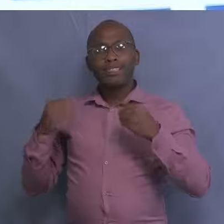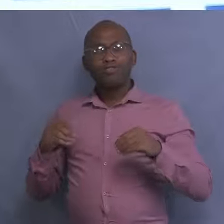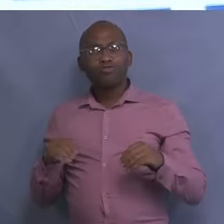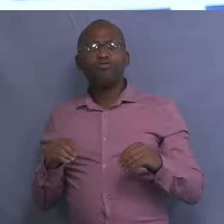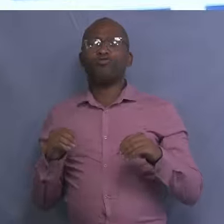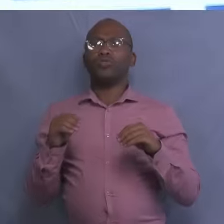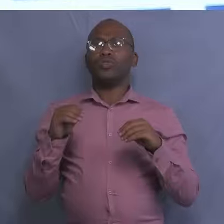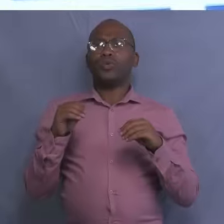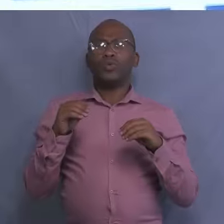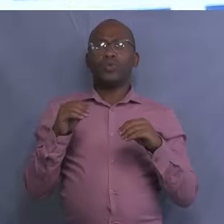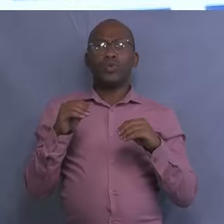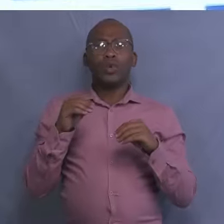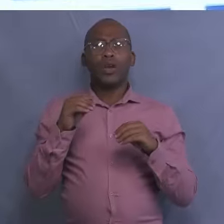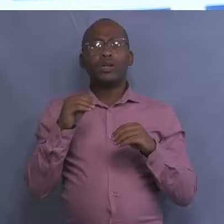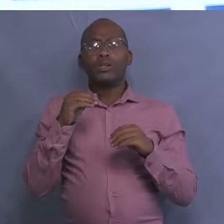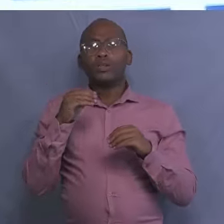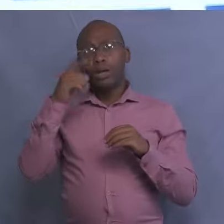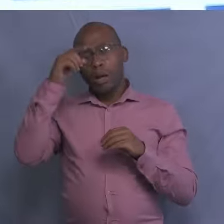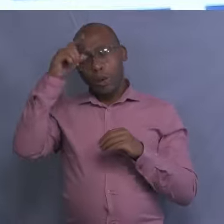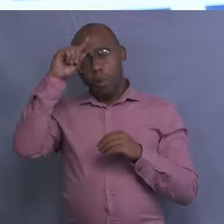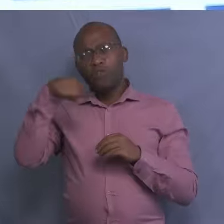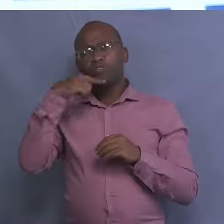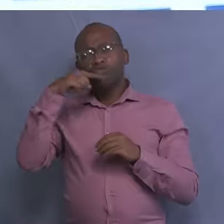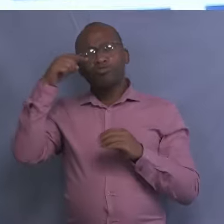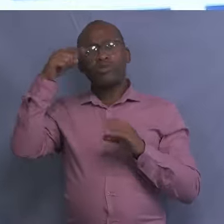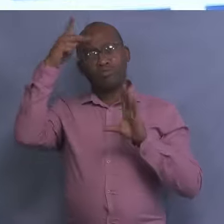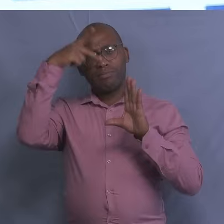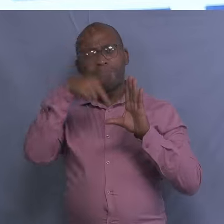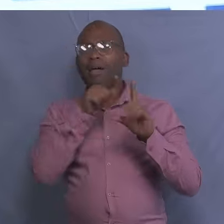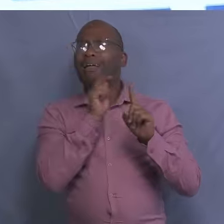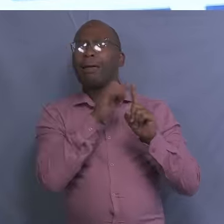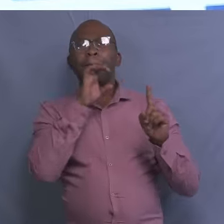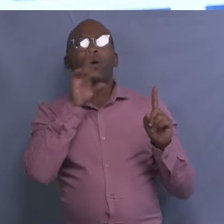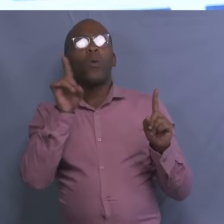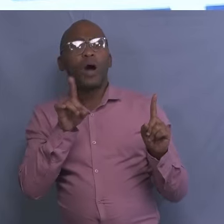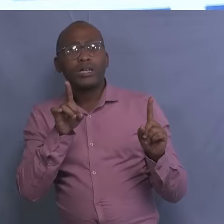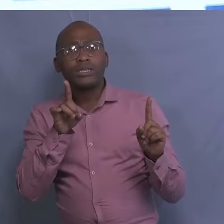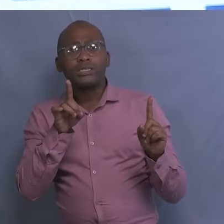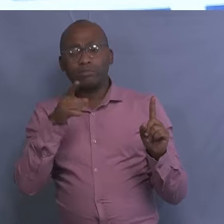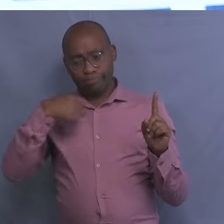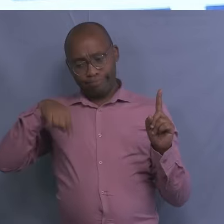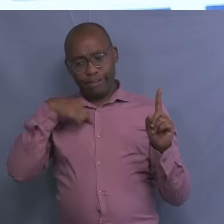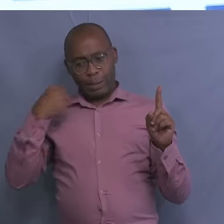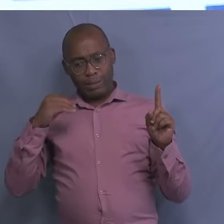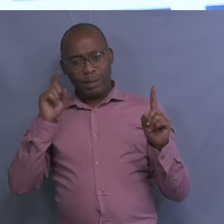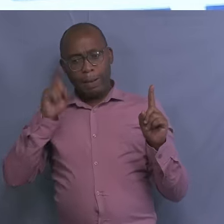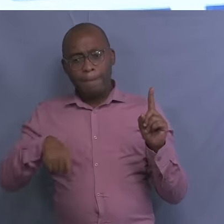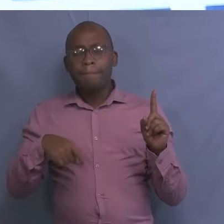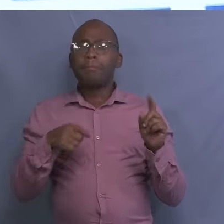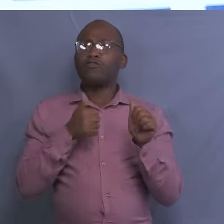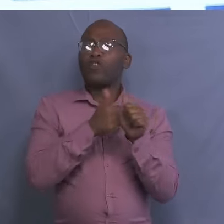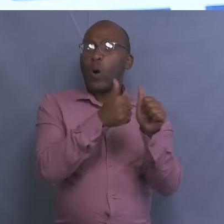when we are talking about a professional image. So what are the things that they need to follow or apply in order for them